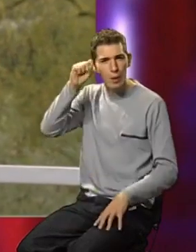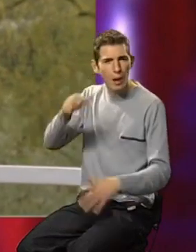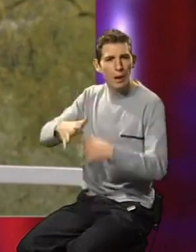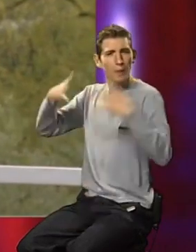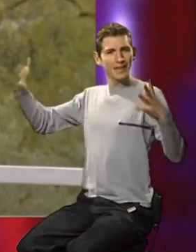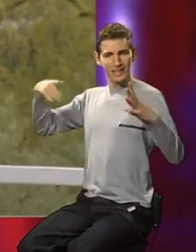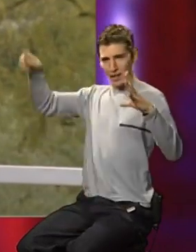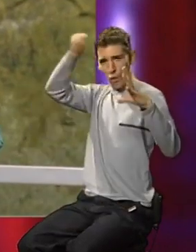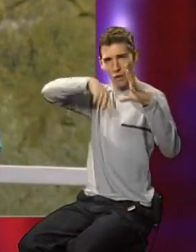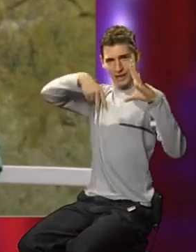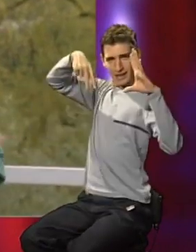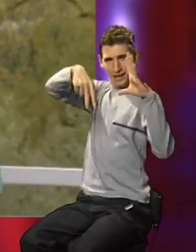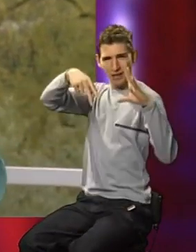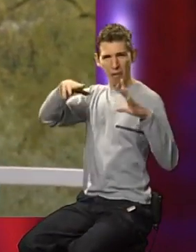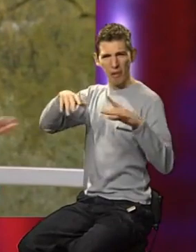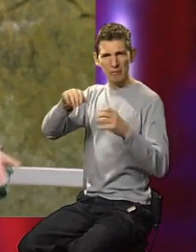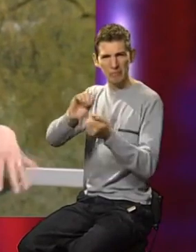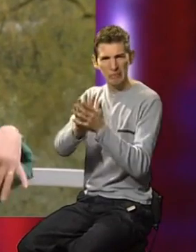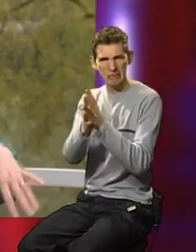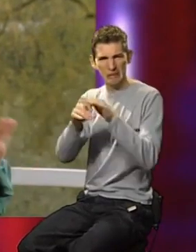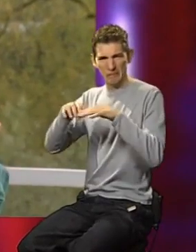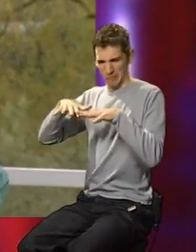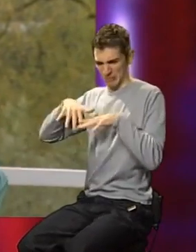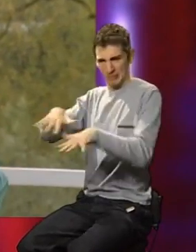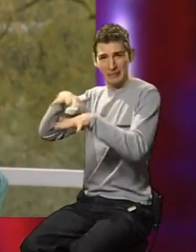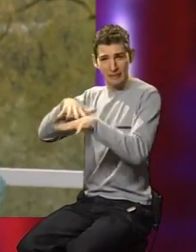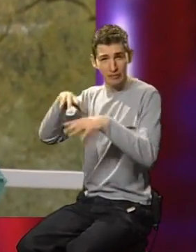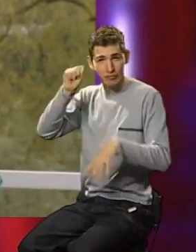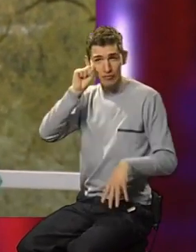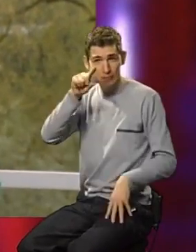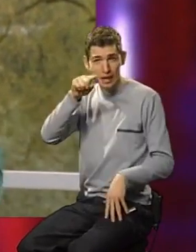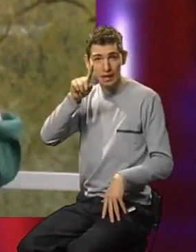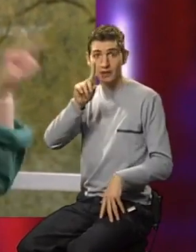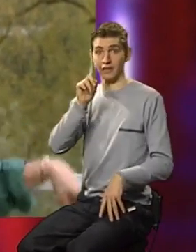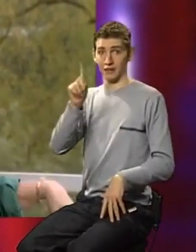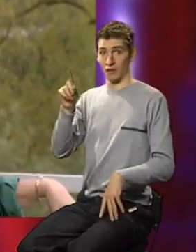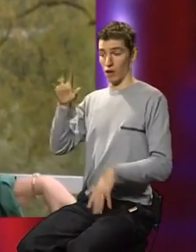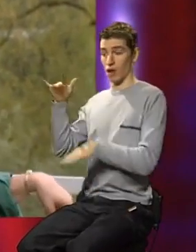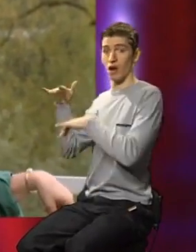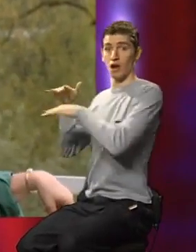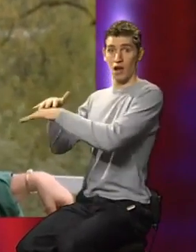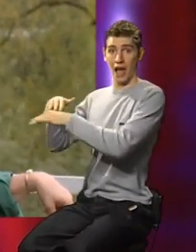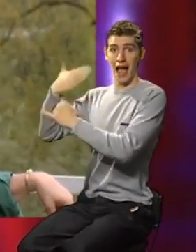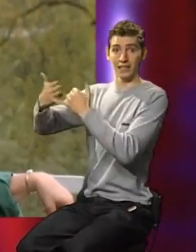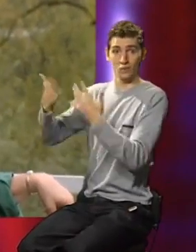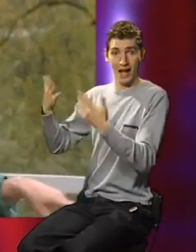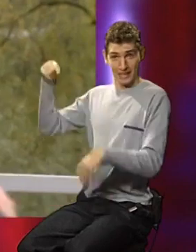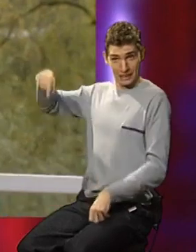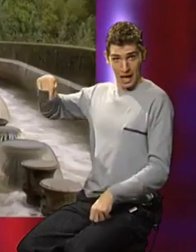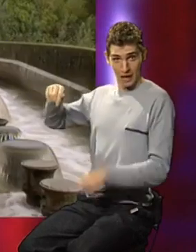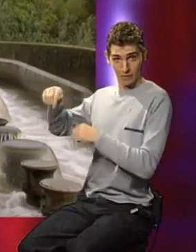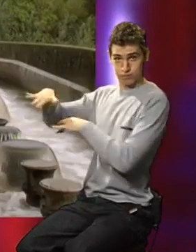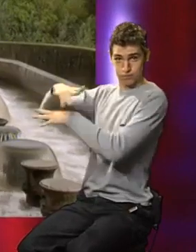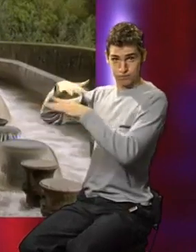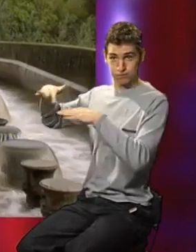I was in, where all the messy, yucky sewage flows along. Well, this is where it ends up.